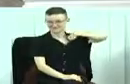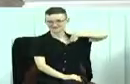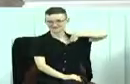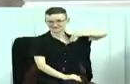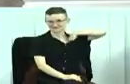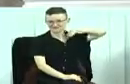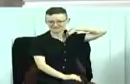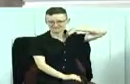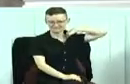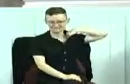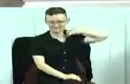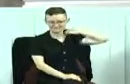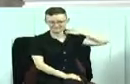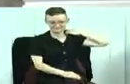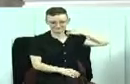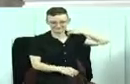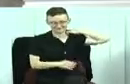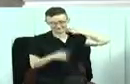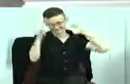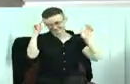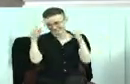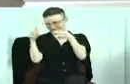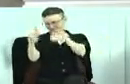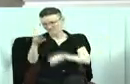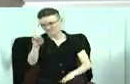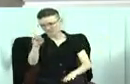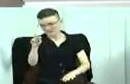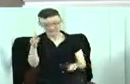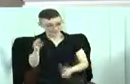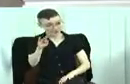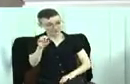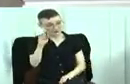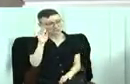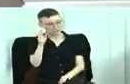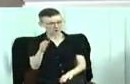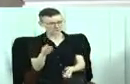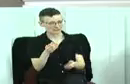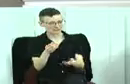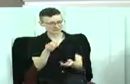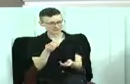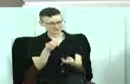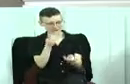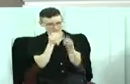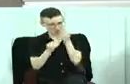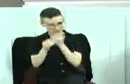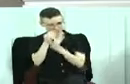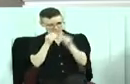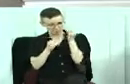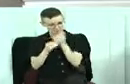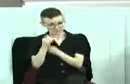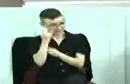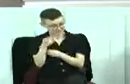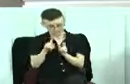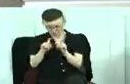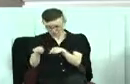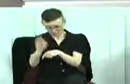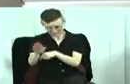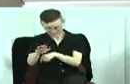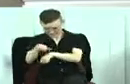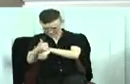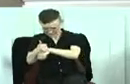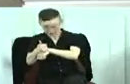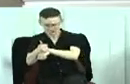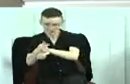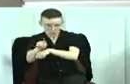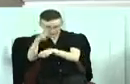They are very focused on Ben, and so Ben is going to be serving communion later on. Even if you're at Ben's station, they're only going to be focused